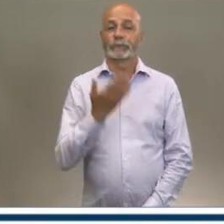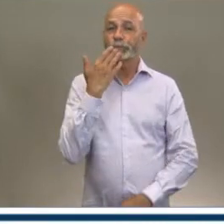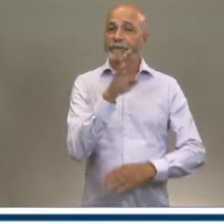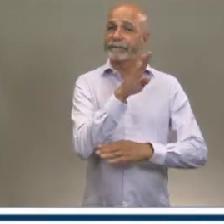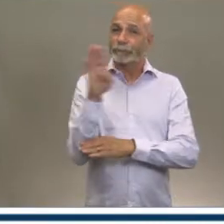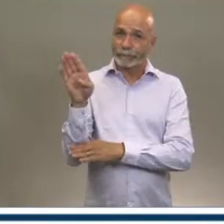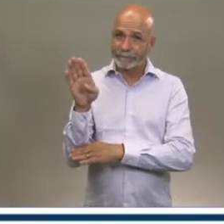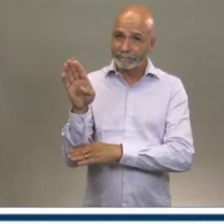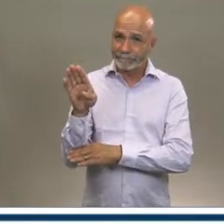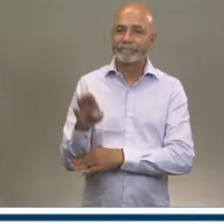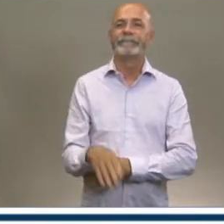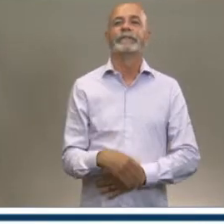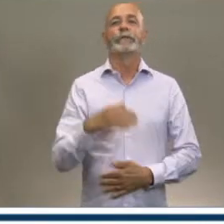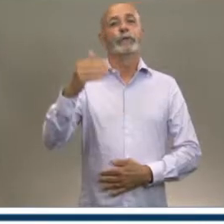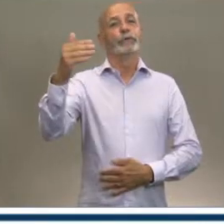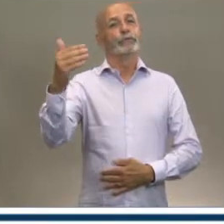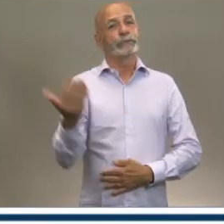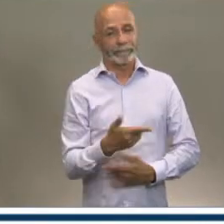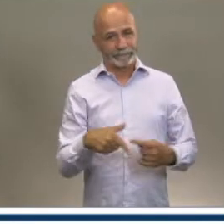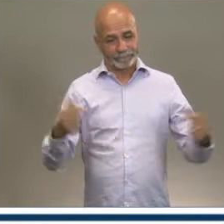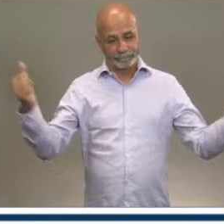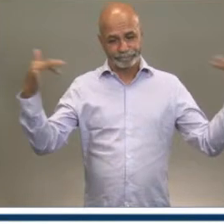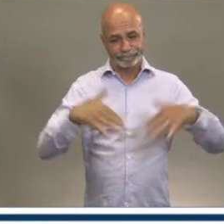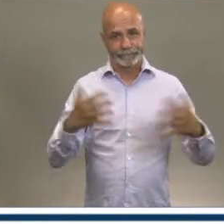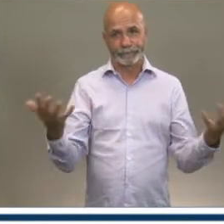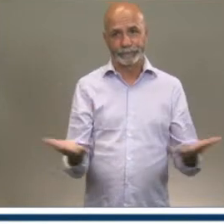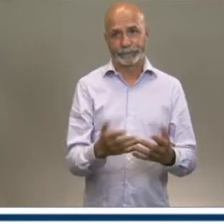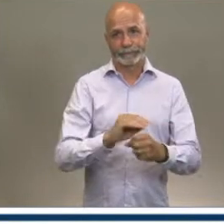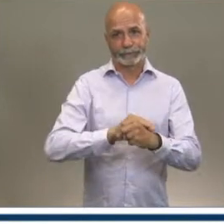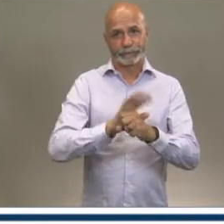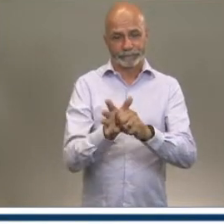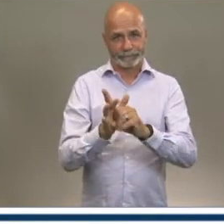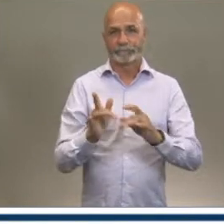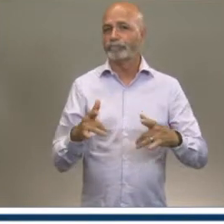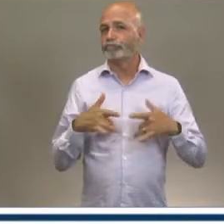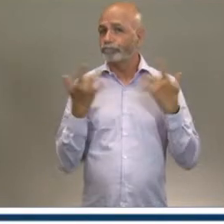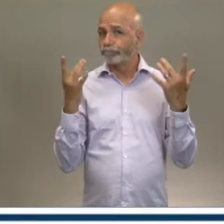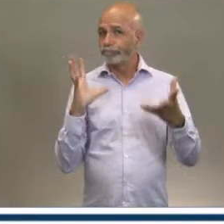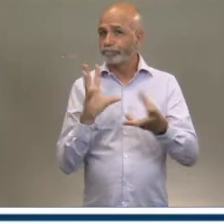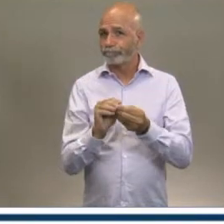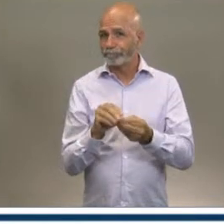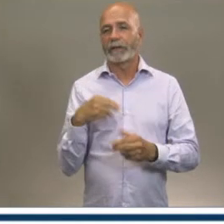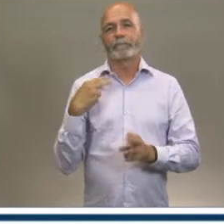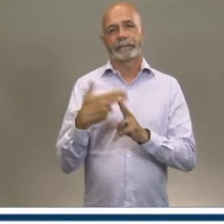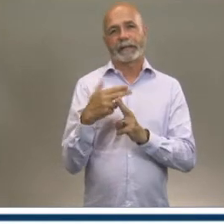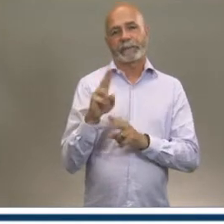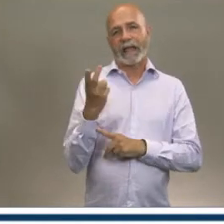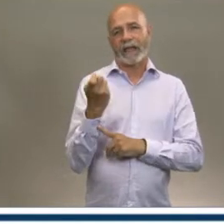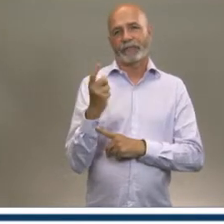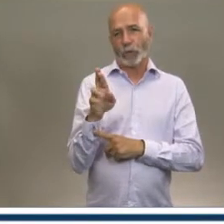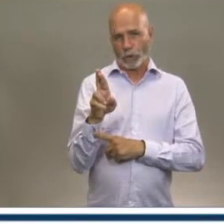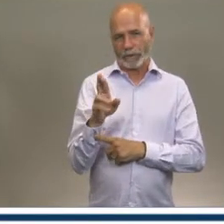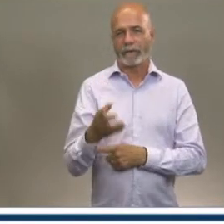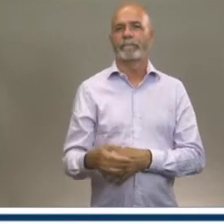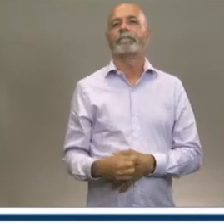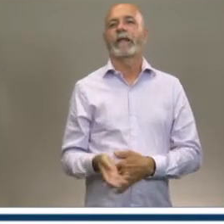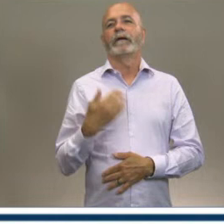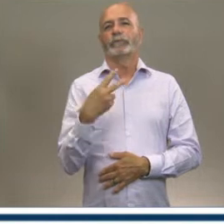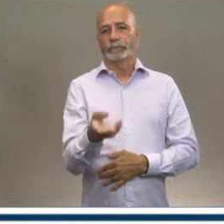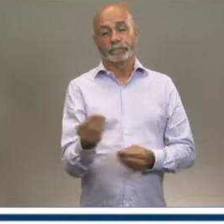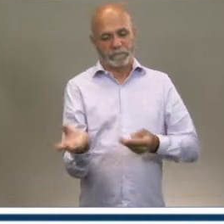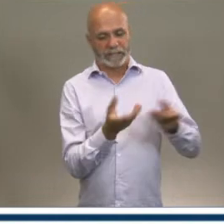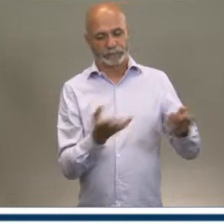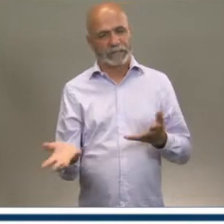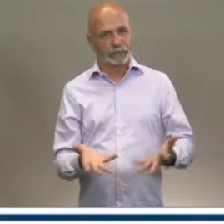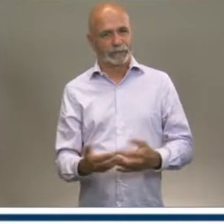Good afternoon and welcome to today's COVID-19 update. I'm Heather Fairbairn and I'll be your moderator today. Before we begin, allow